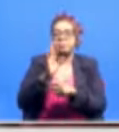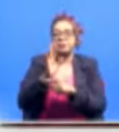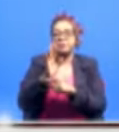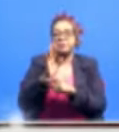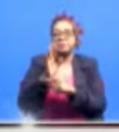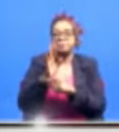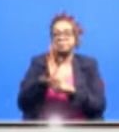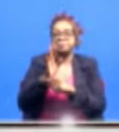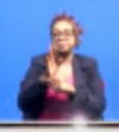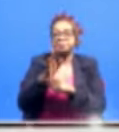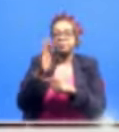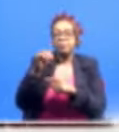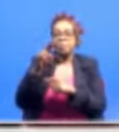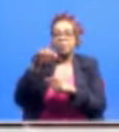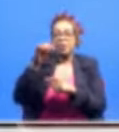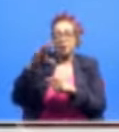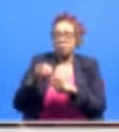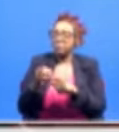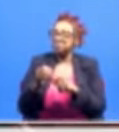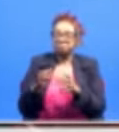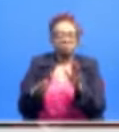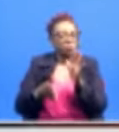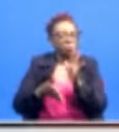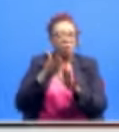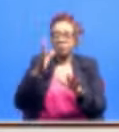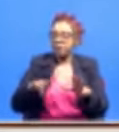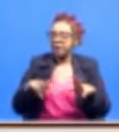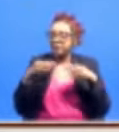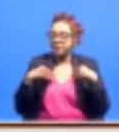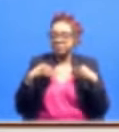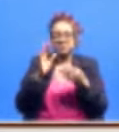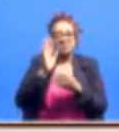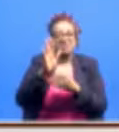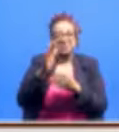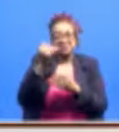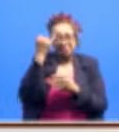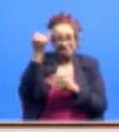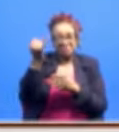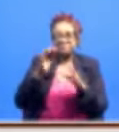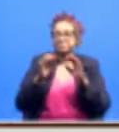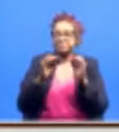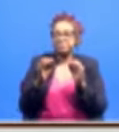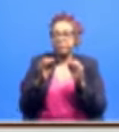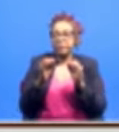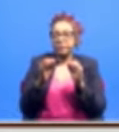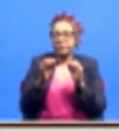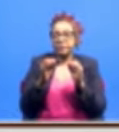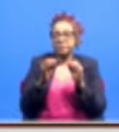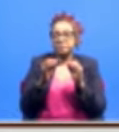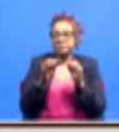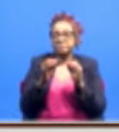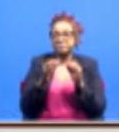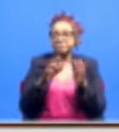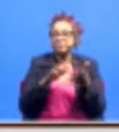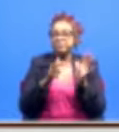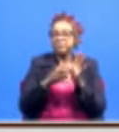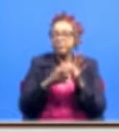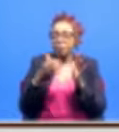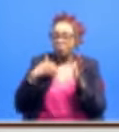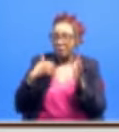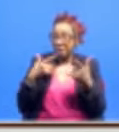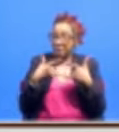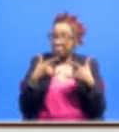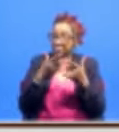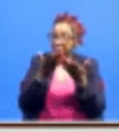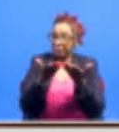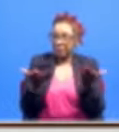committee was not quick to buy Linturi's argument that only 3,000 bags were substandard. That means there was a lapse. So